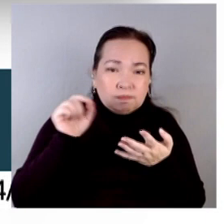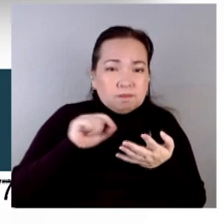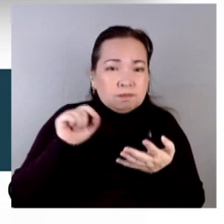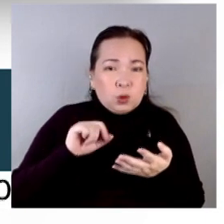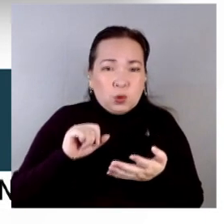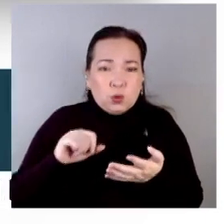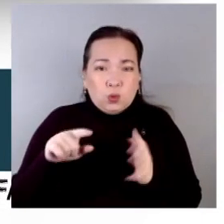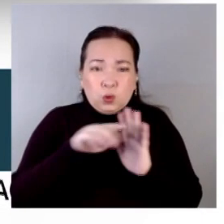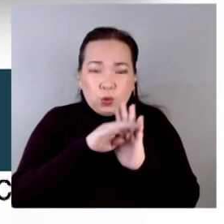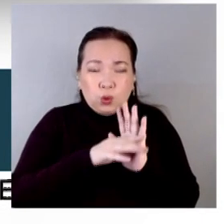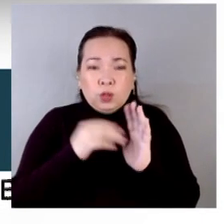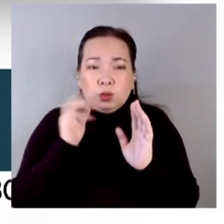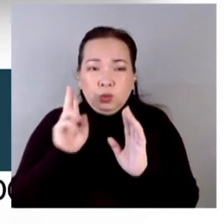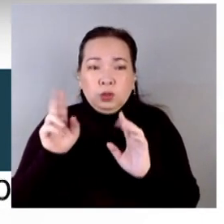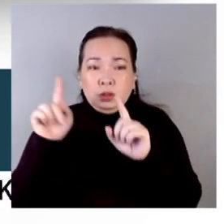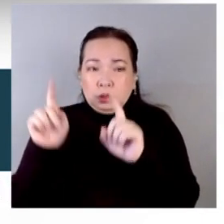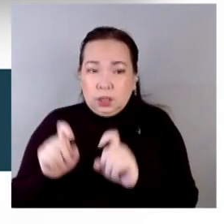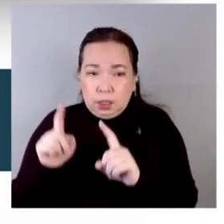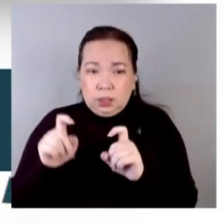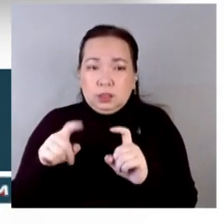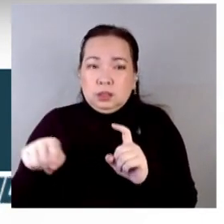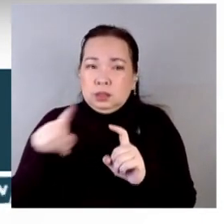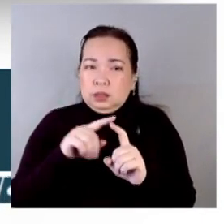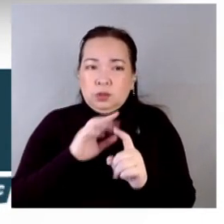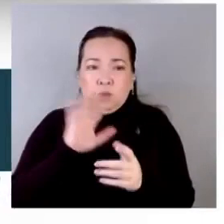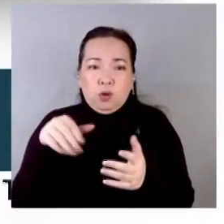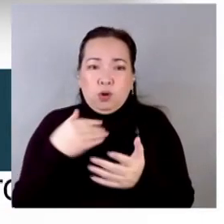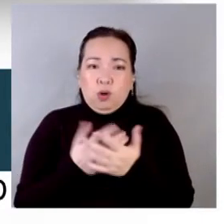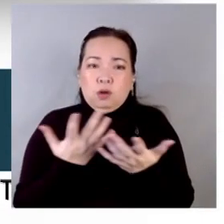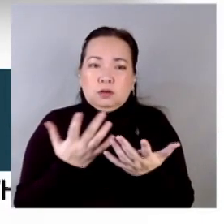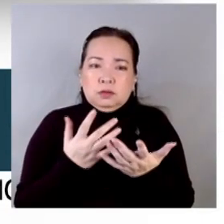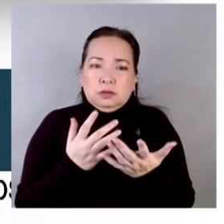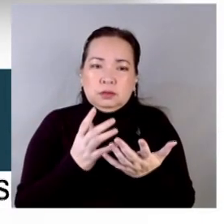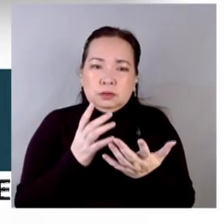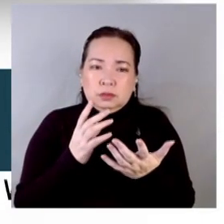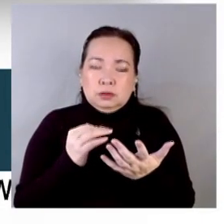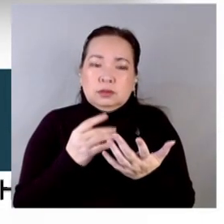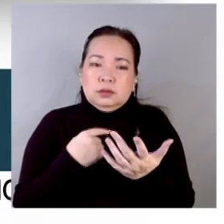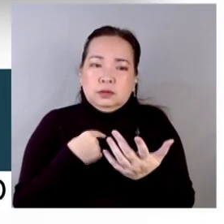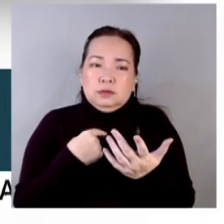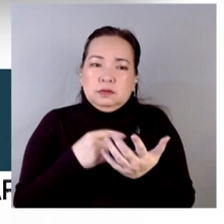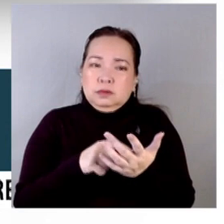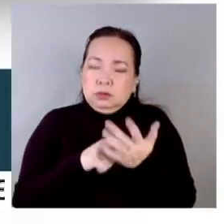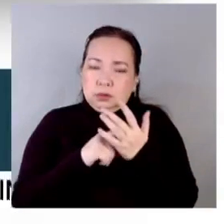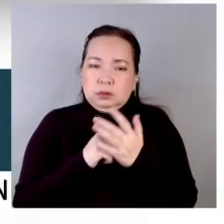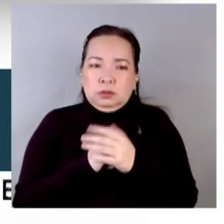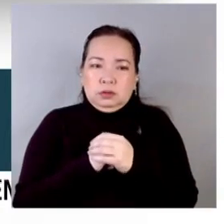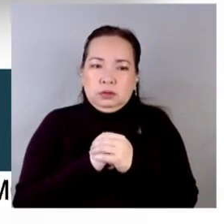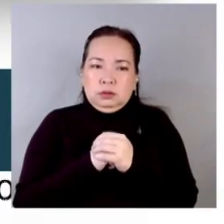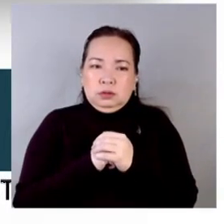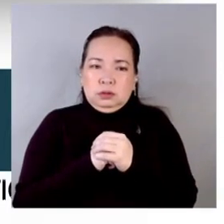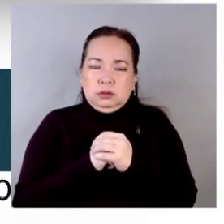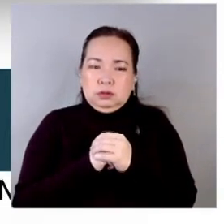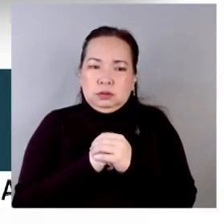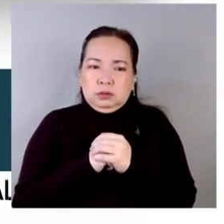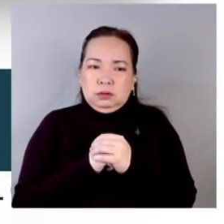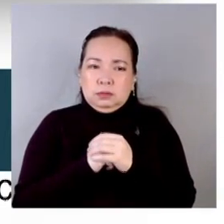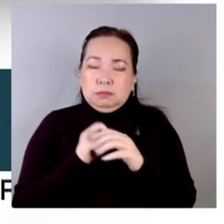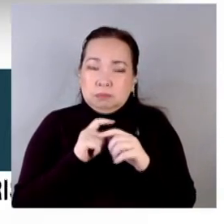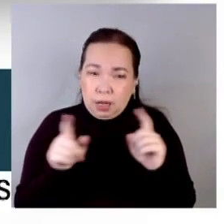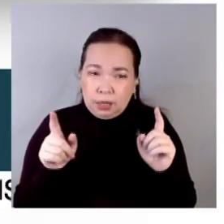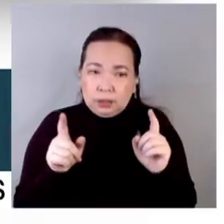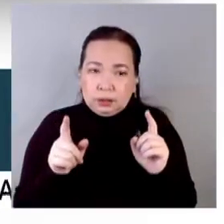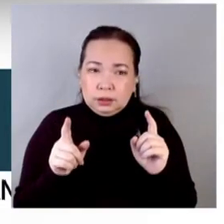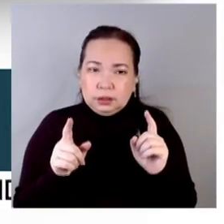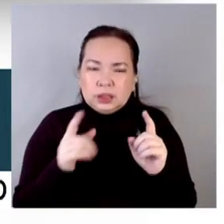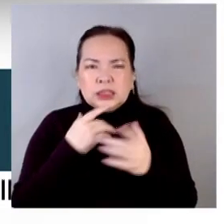test at saka requirement ng mga registered aircraft dito sa atin. Unfortunately, marami yung factor